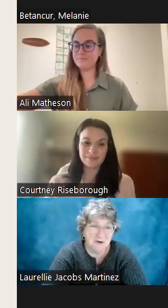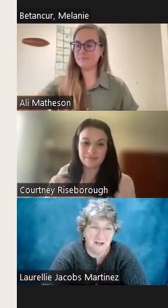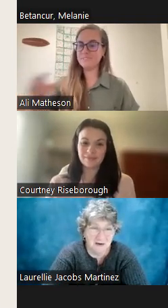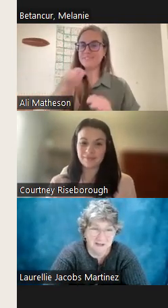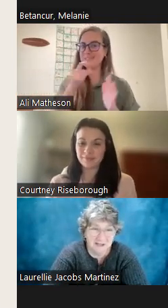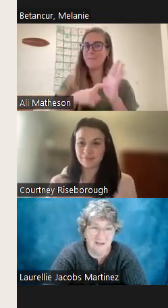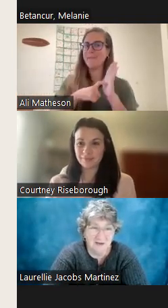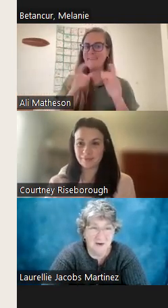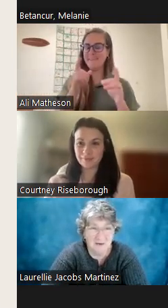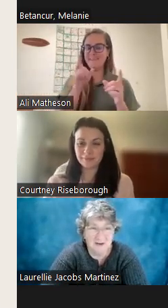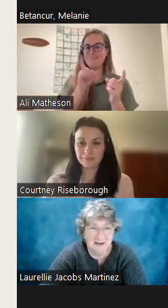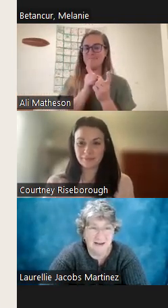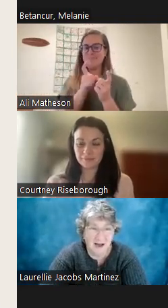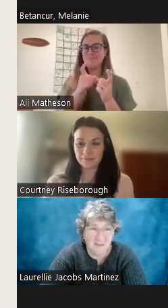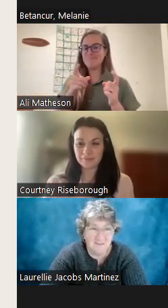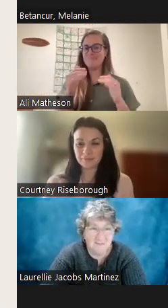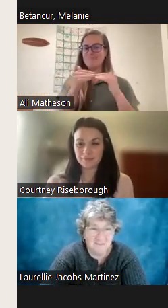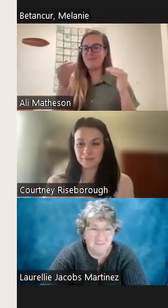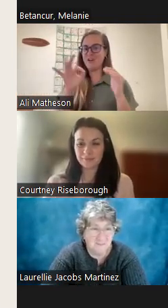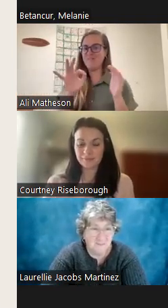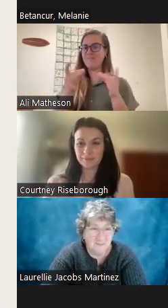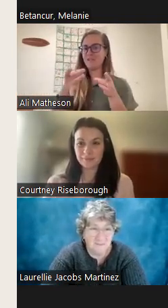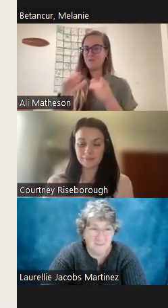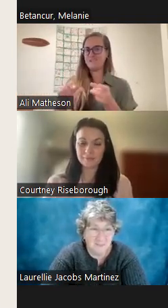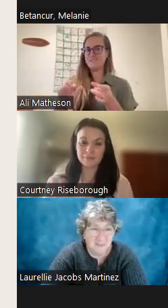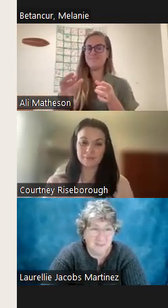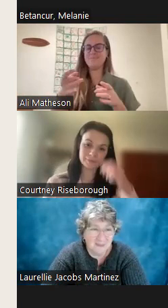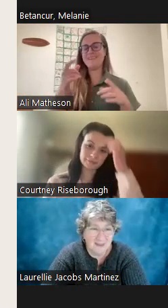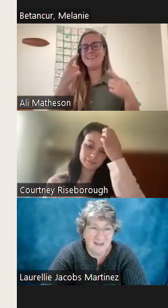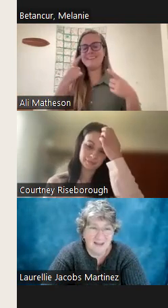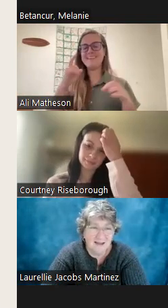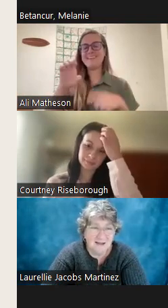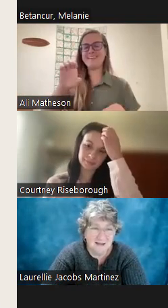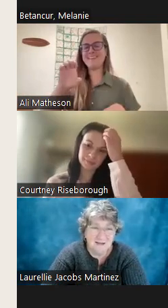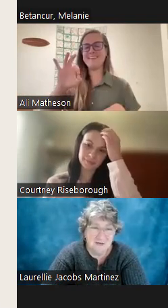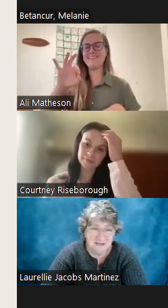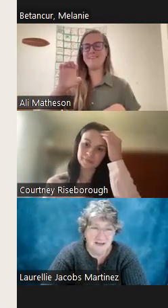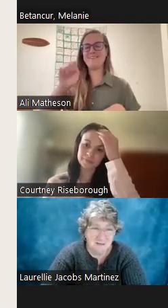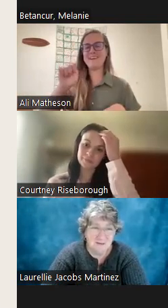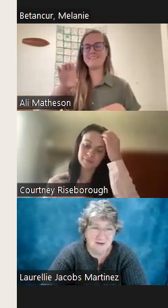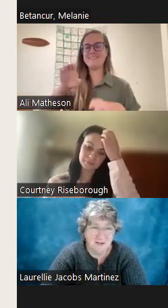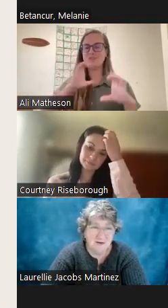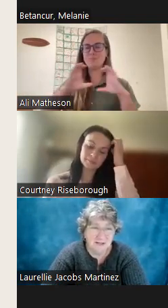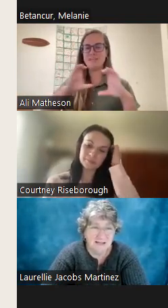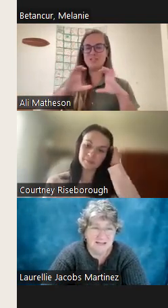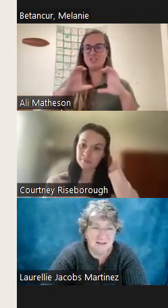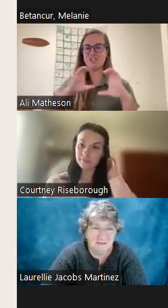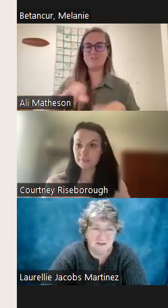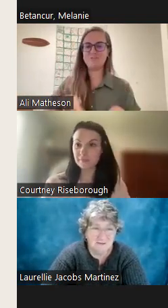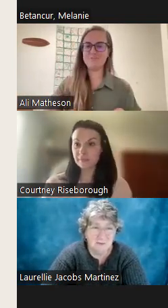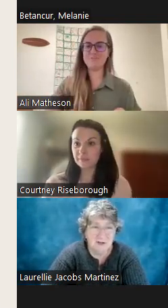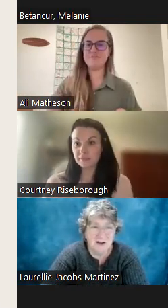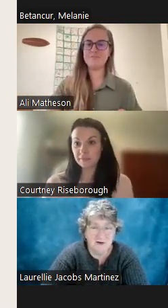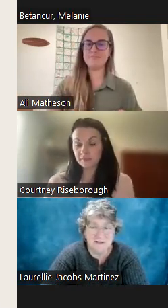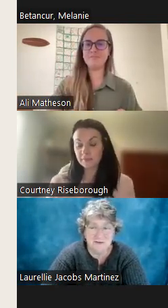to communicate completely on their own. you need to have somebody who clearly is an